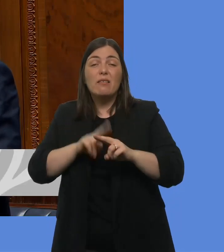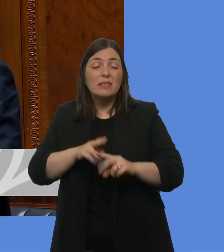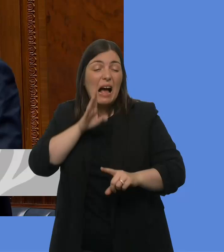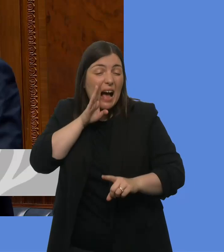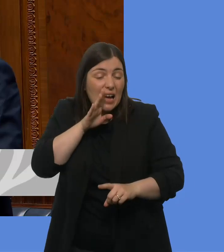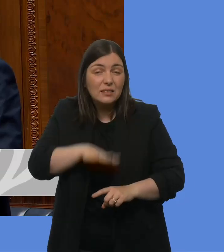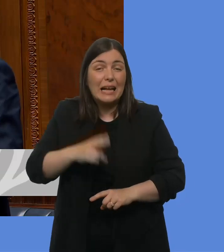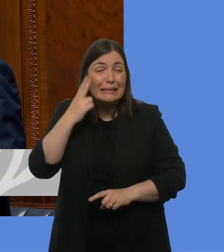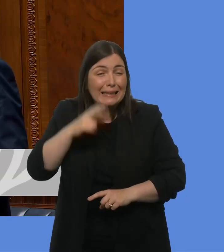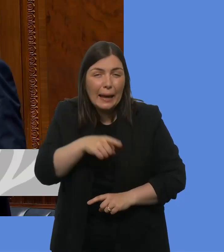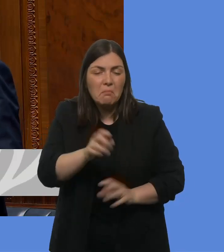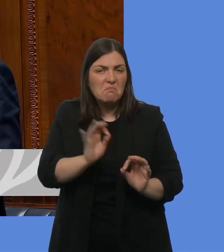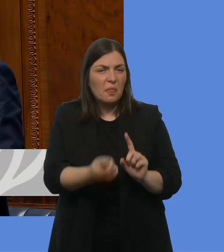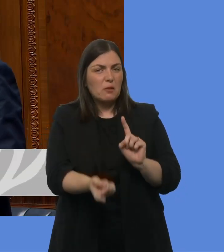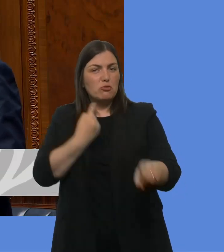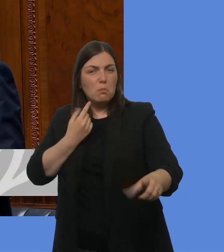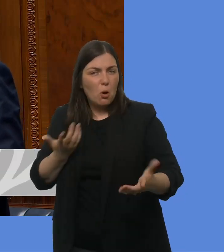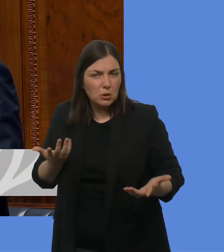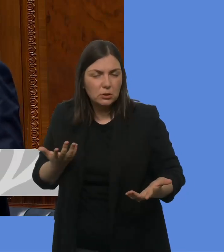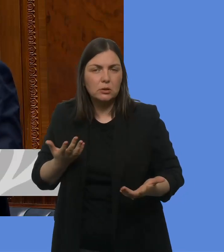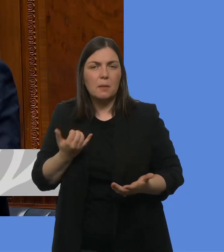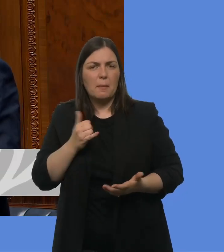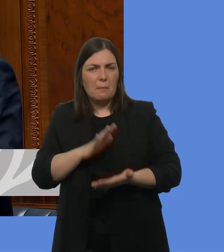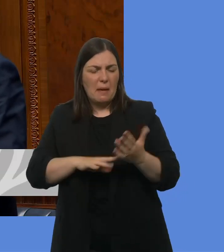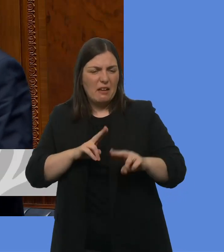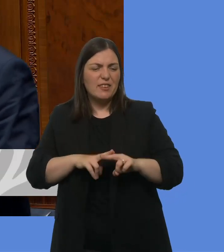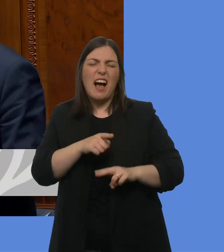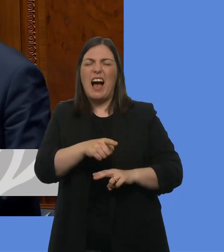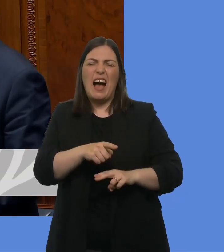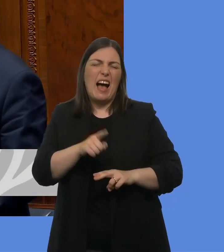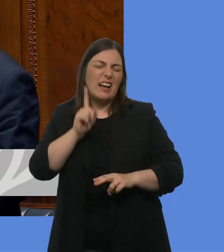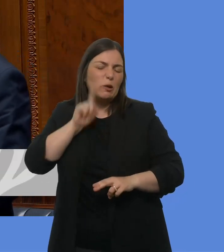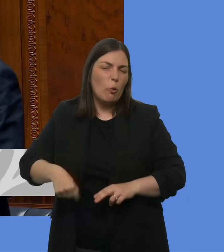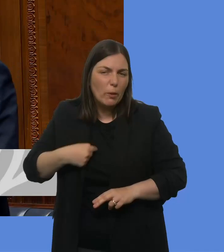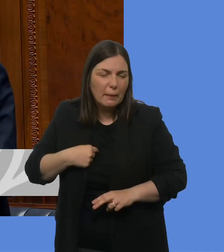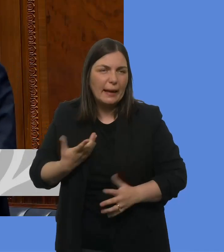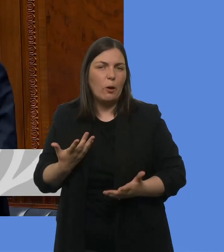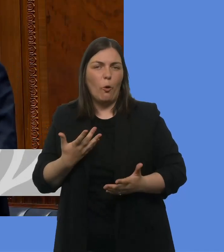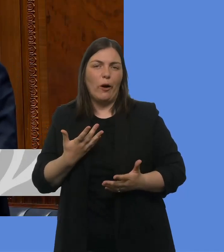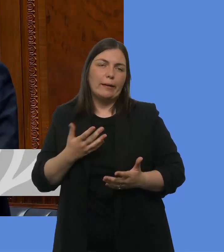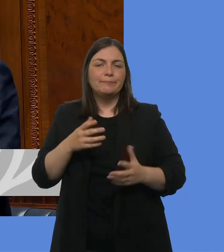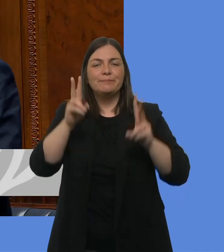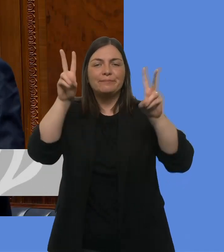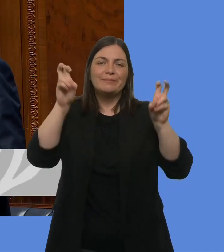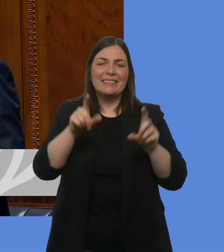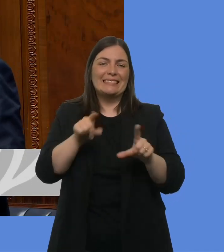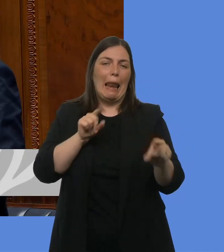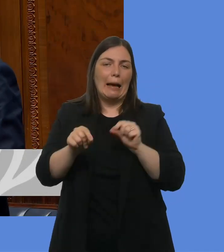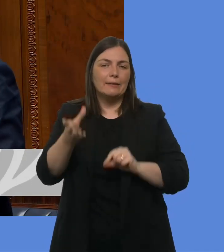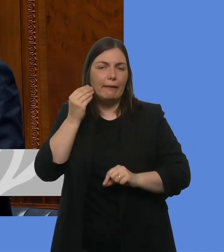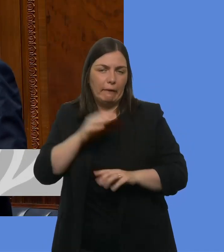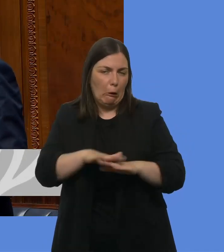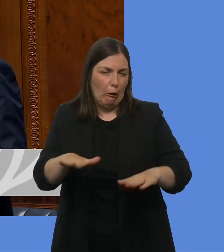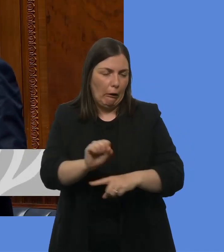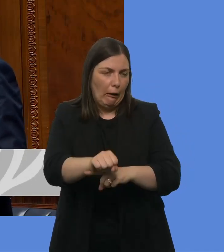more charitable, is associated with selective hearing. It is often only when that child gets into a school environment that the